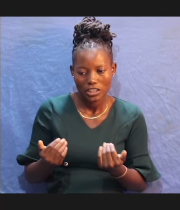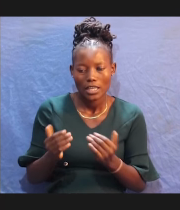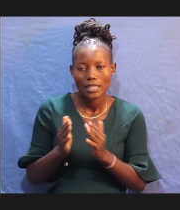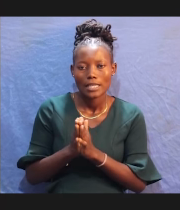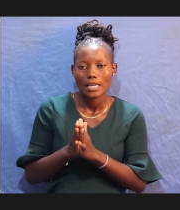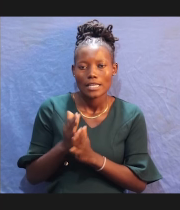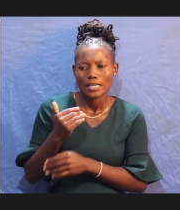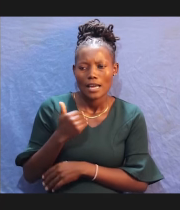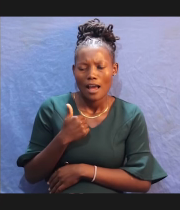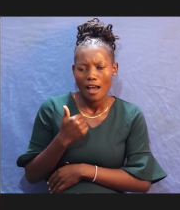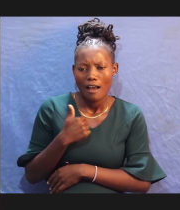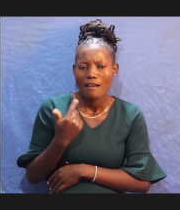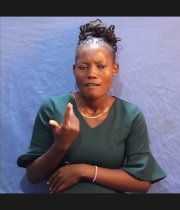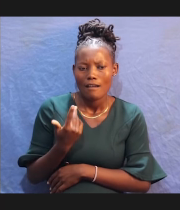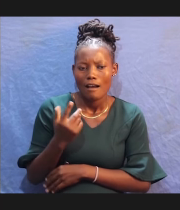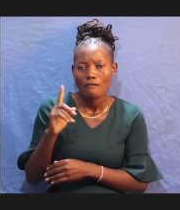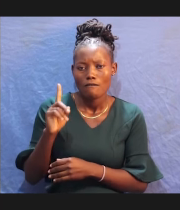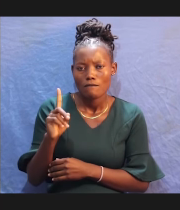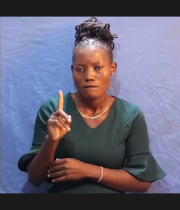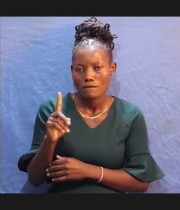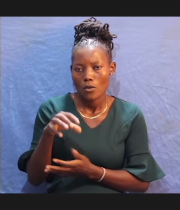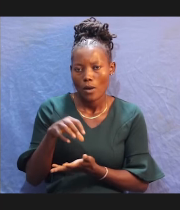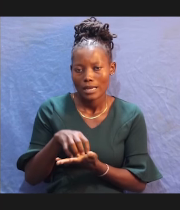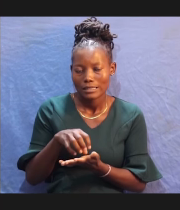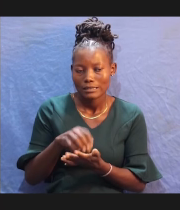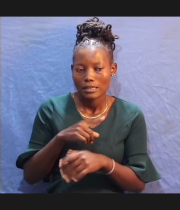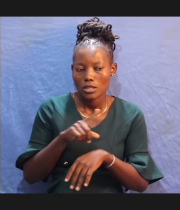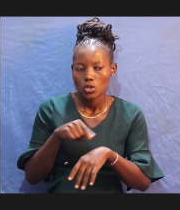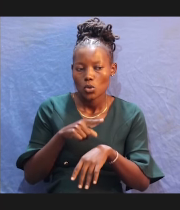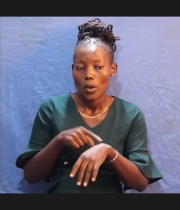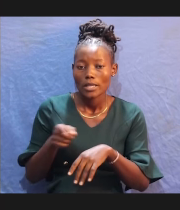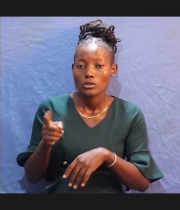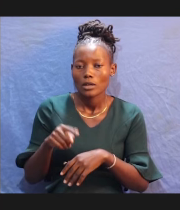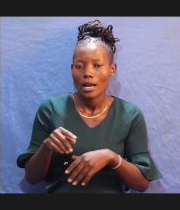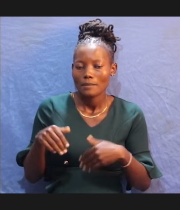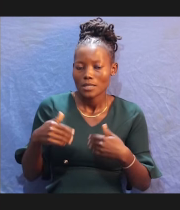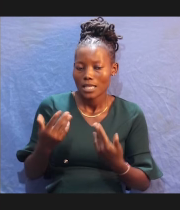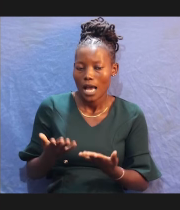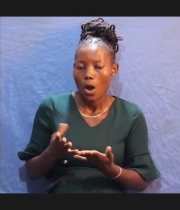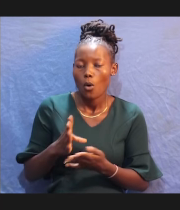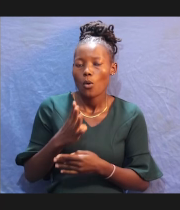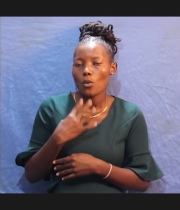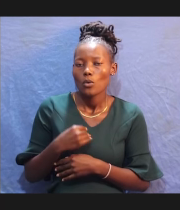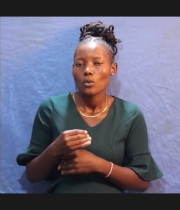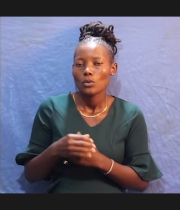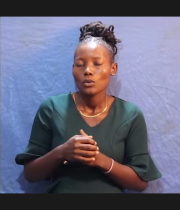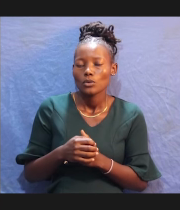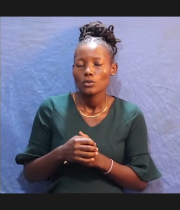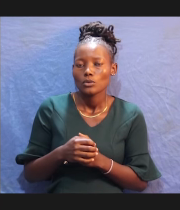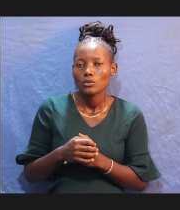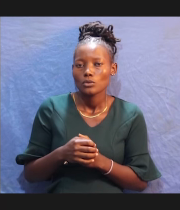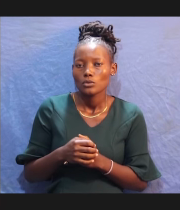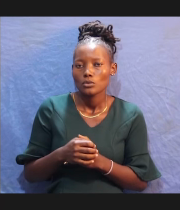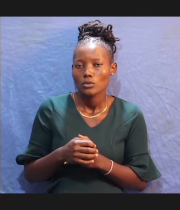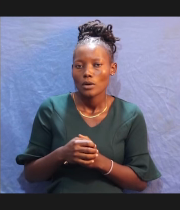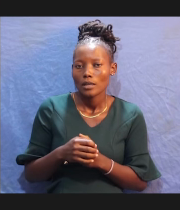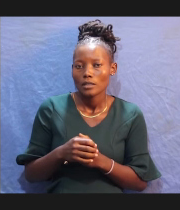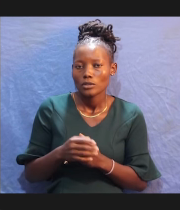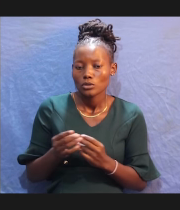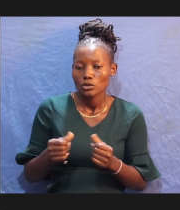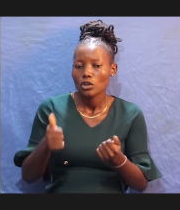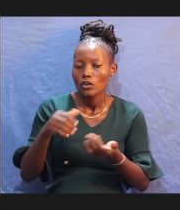I have a scenario when it comes to where you want to handle a certain